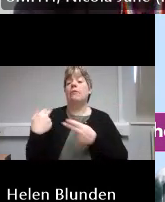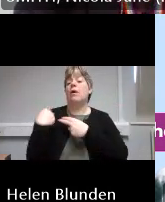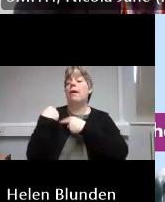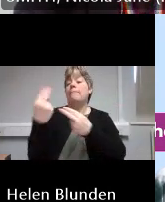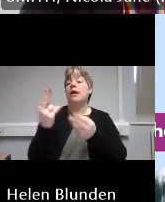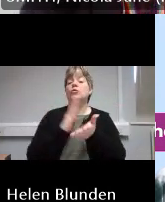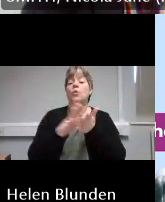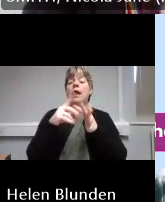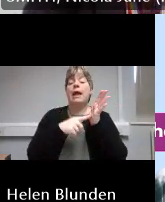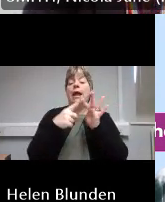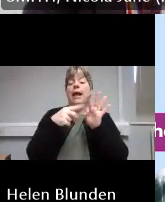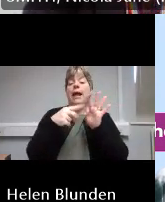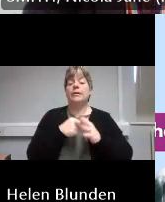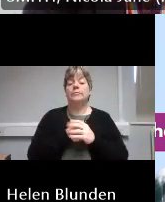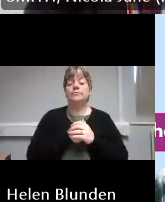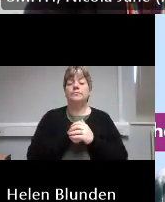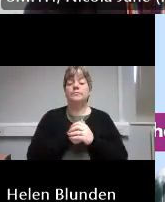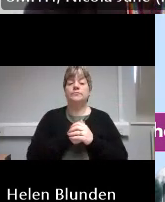to Helen.